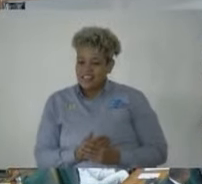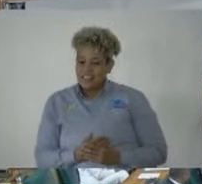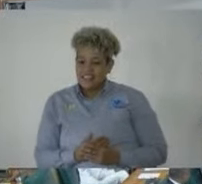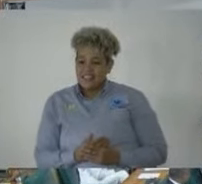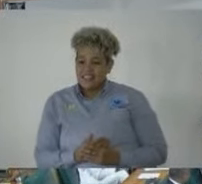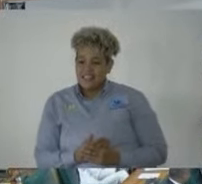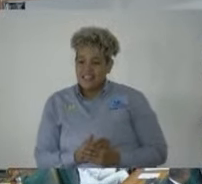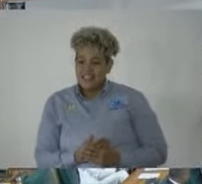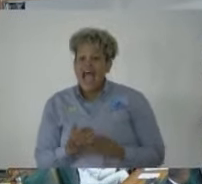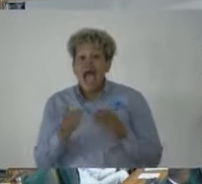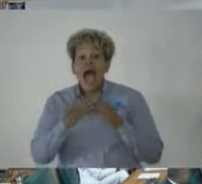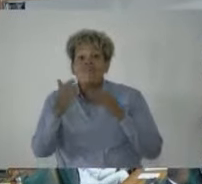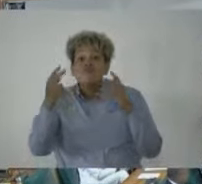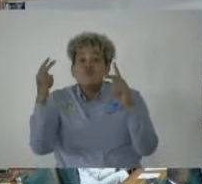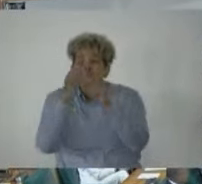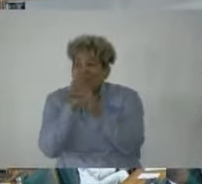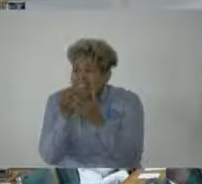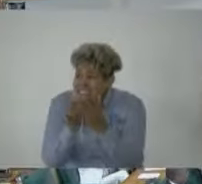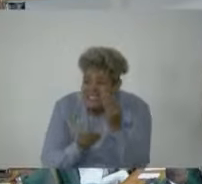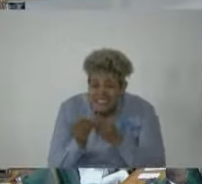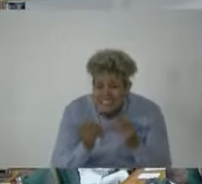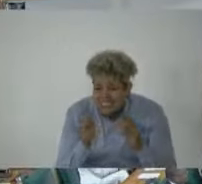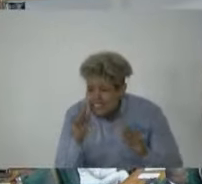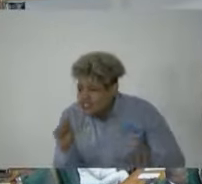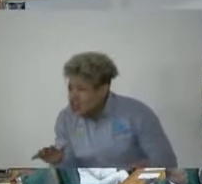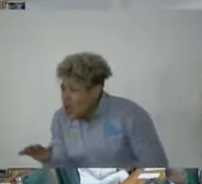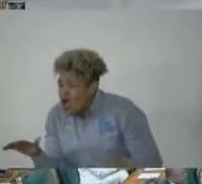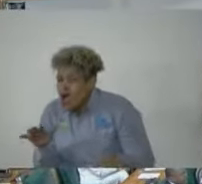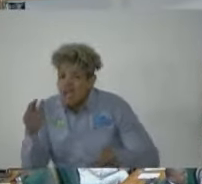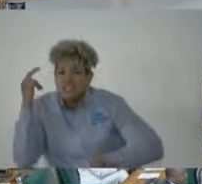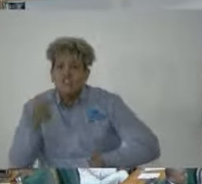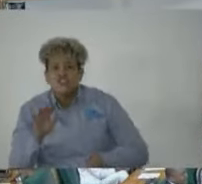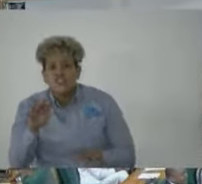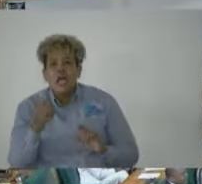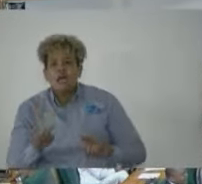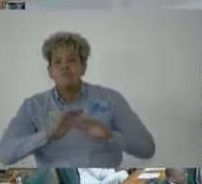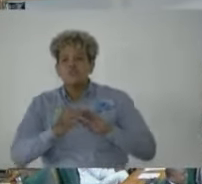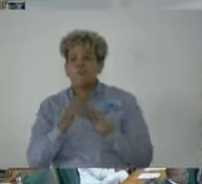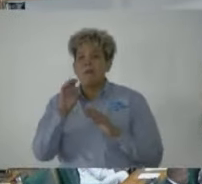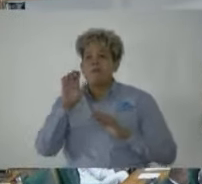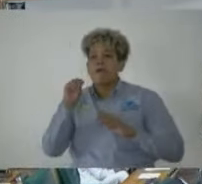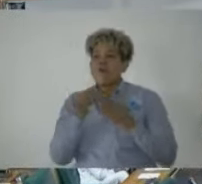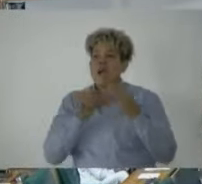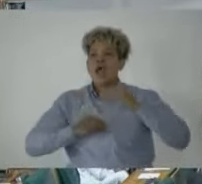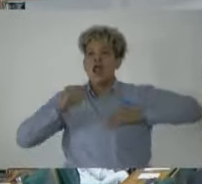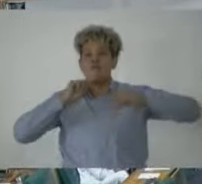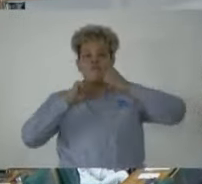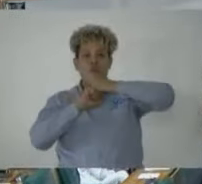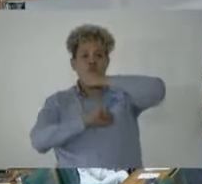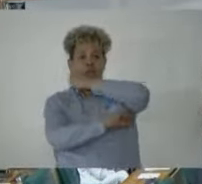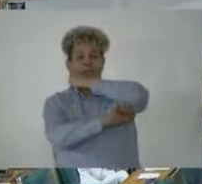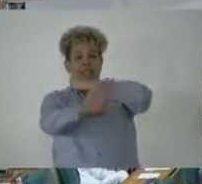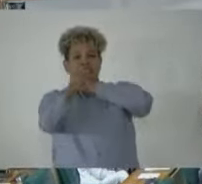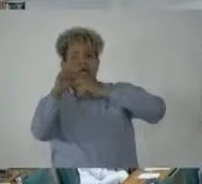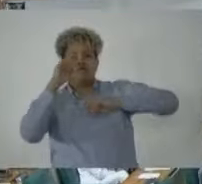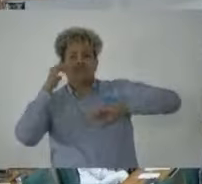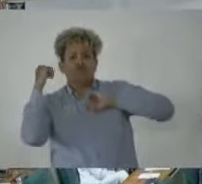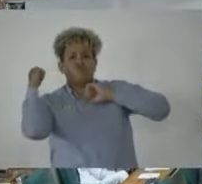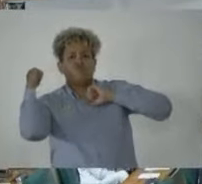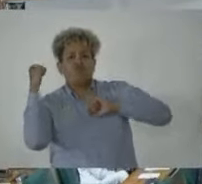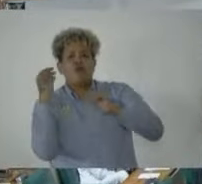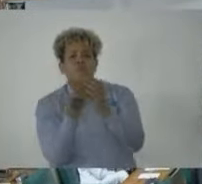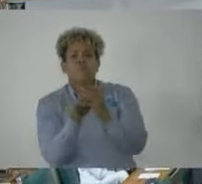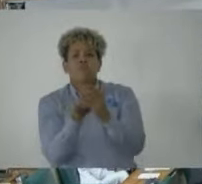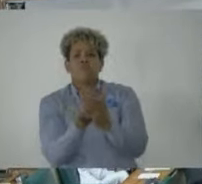even after the worst economic crisis in our history, Jamaica's macroeconomic fundamentals are the strongest they've been for